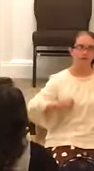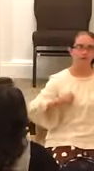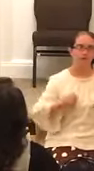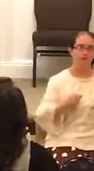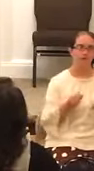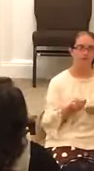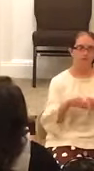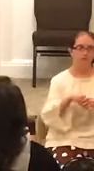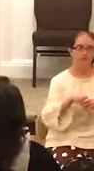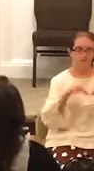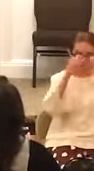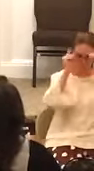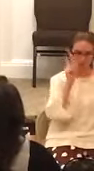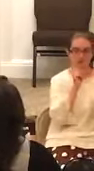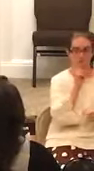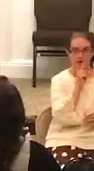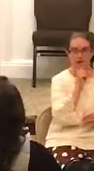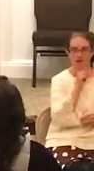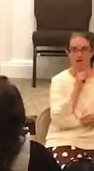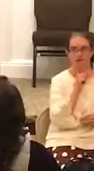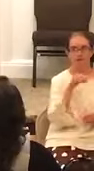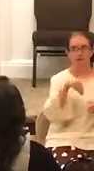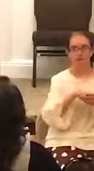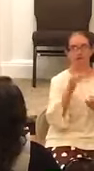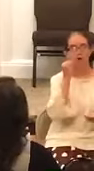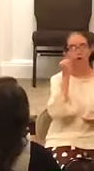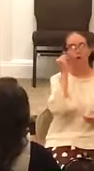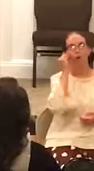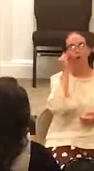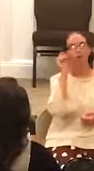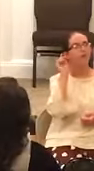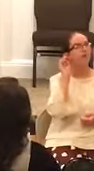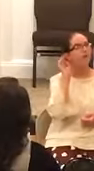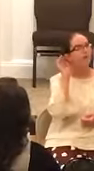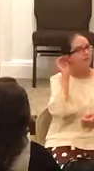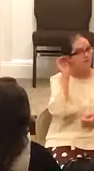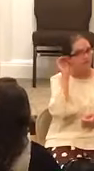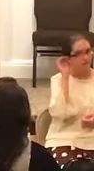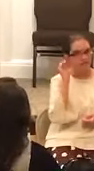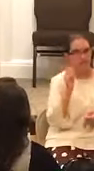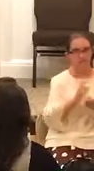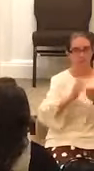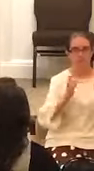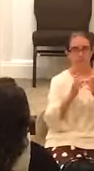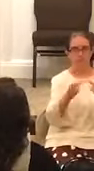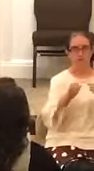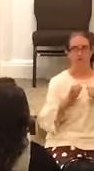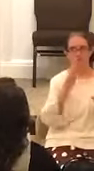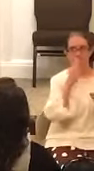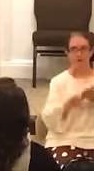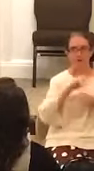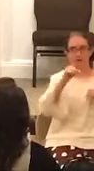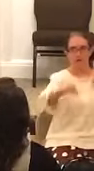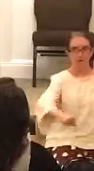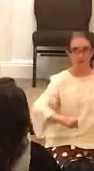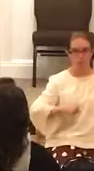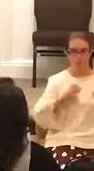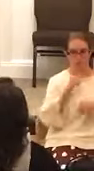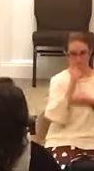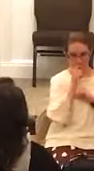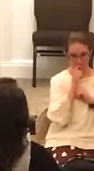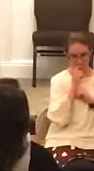bring in somebody that teaches a false doctrine into your home and you listen to them, you become a partaker of their evil deeds.